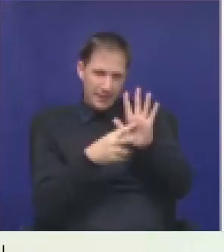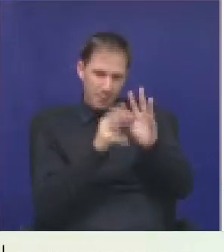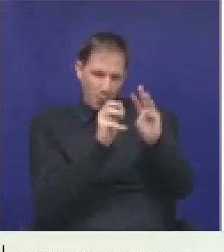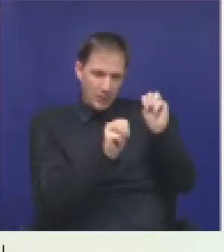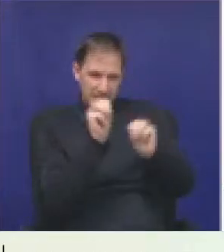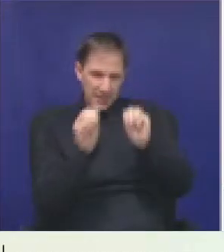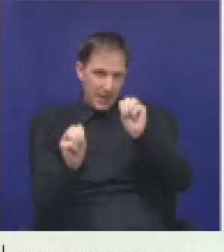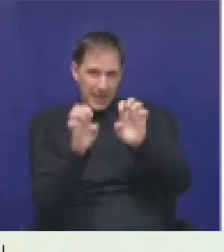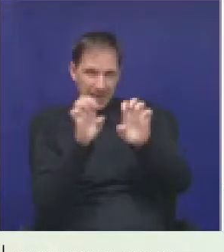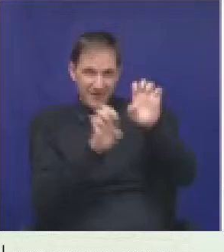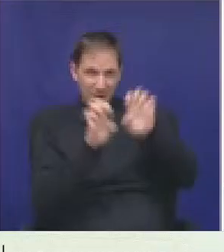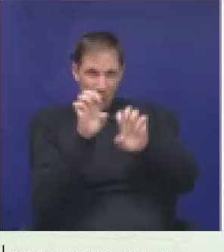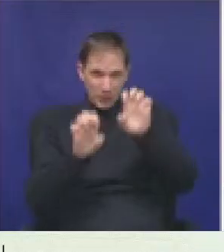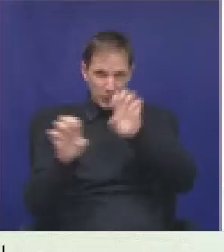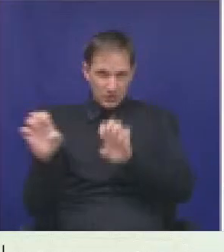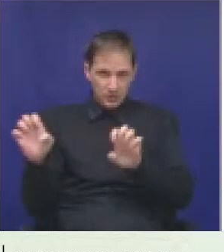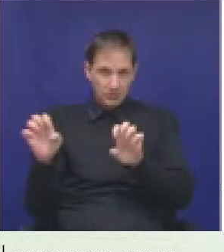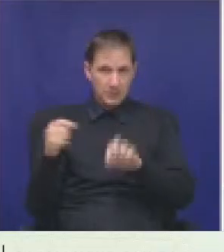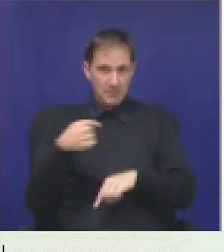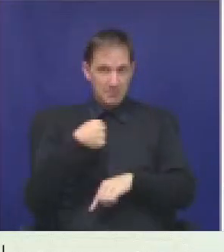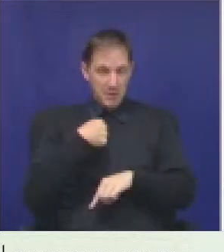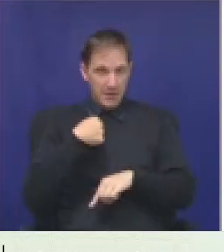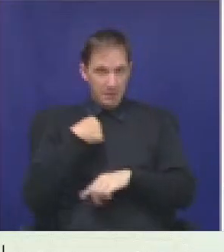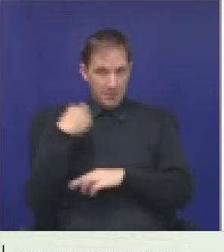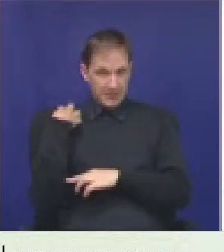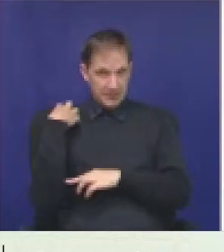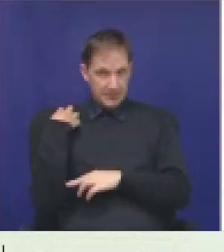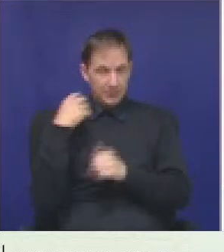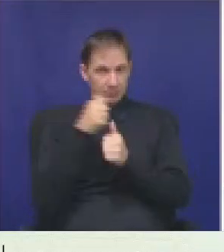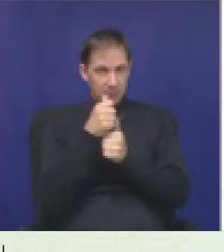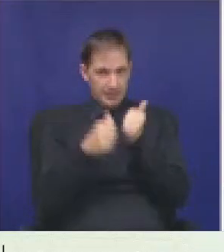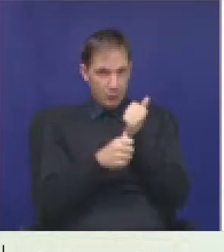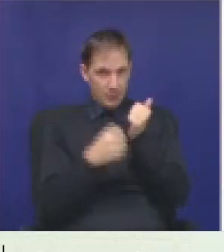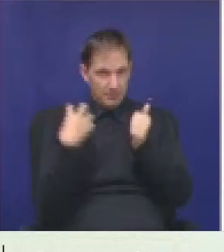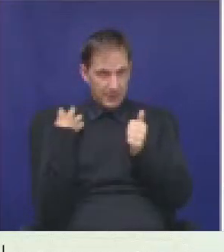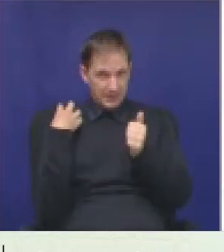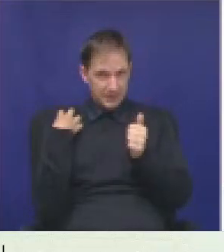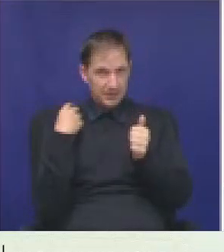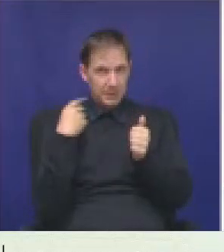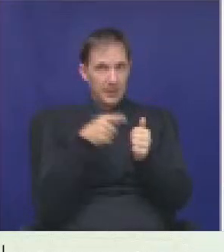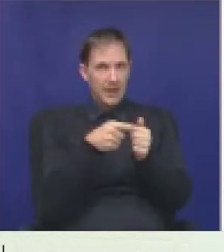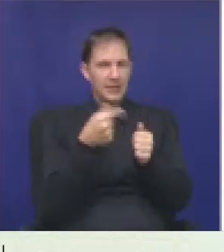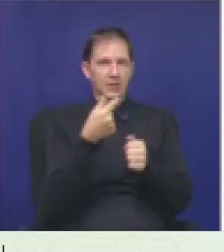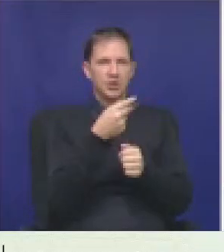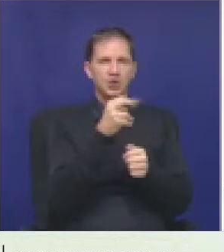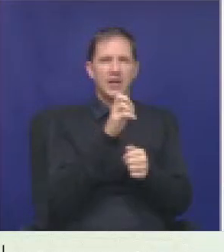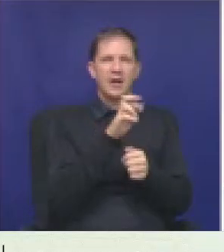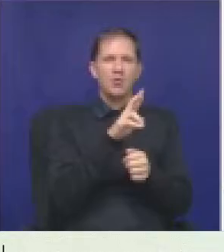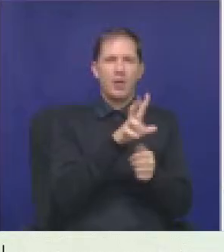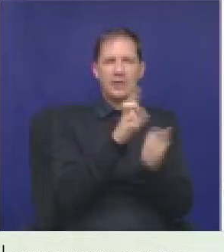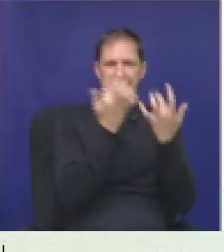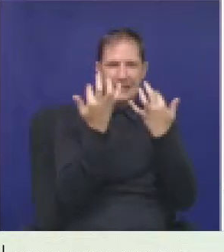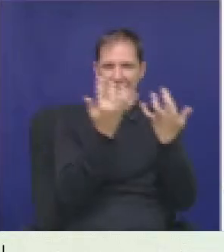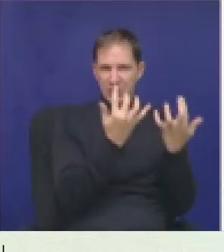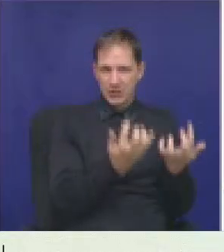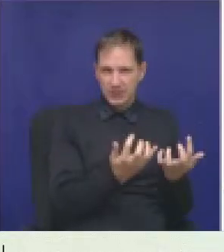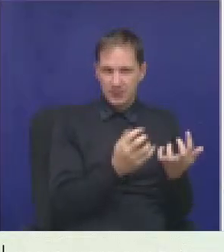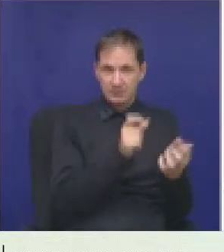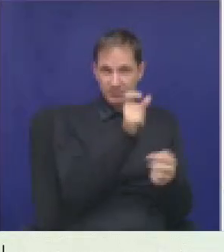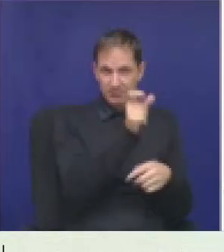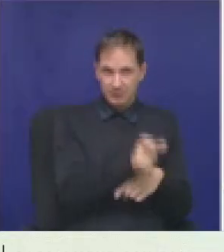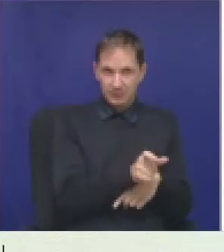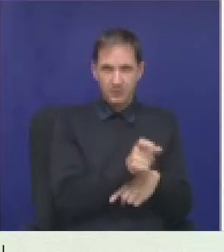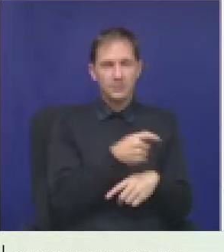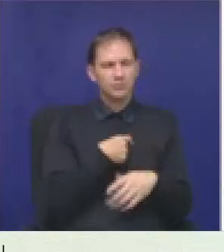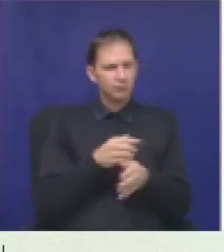to the Statistician General, myself as the minister and the Deputy Minister responsible in the States Council, I'd like to